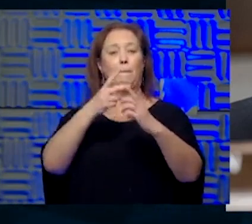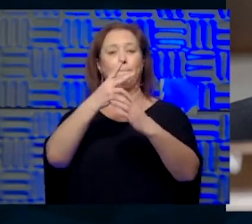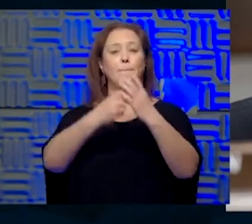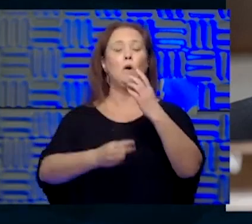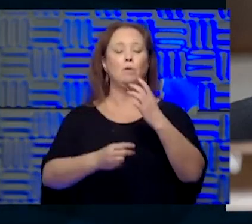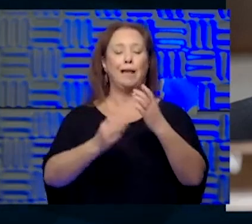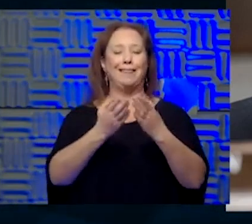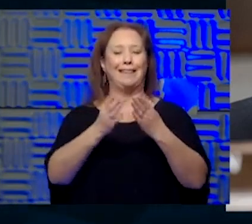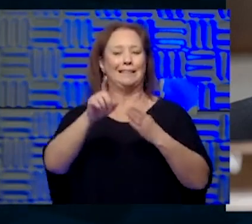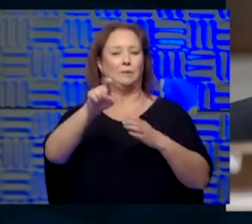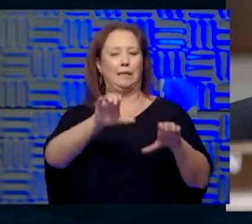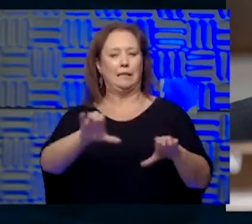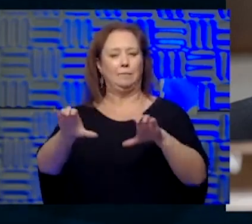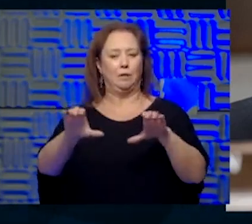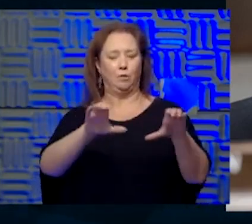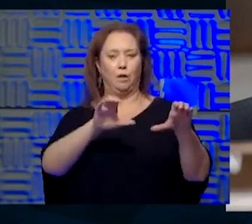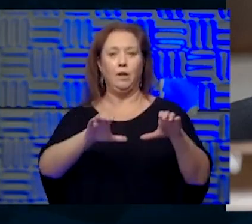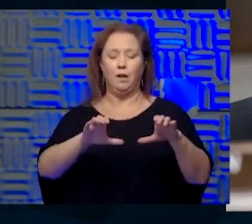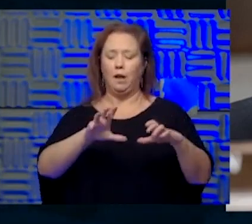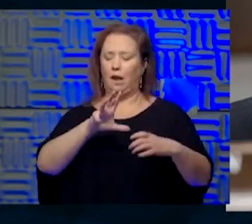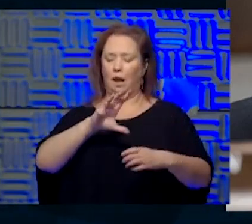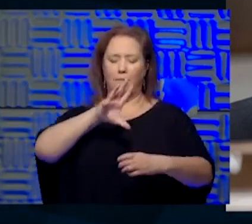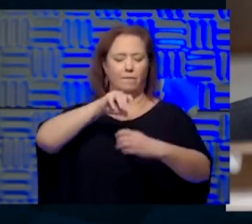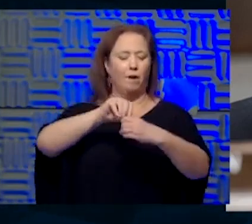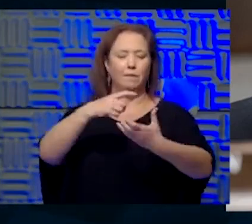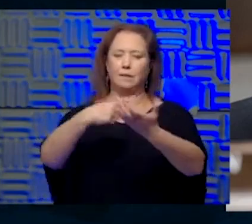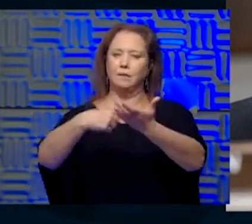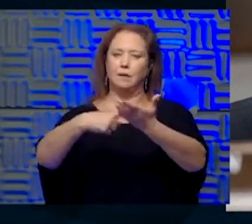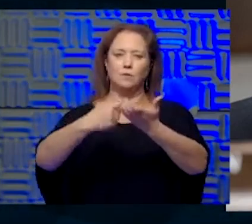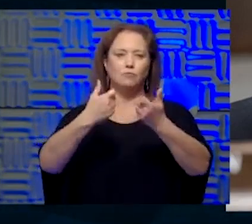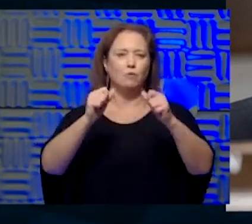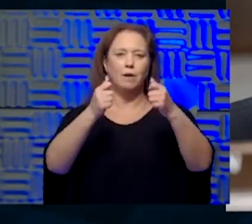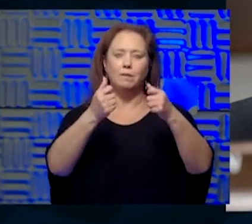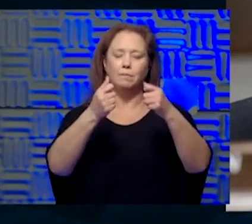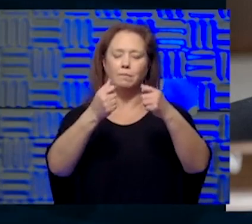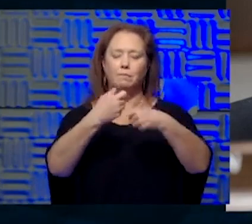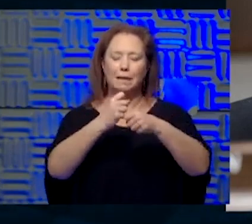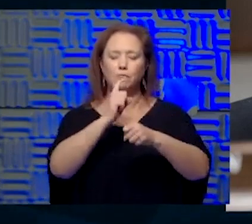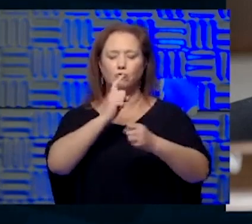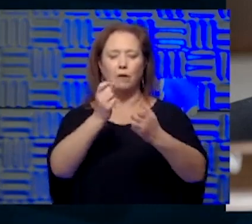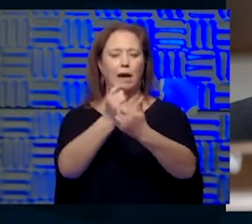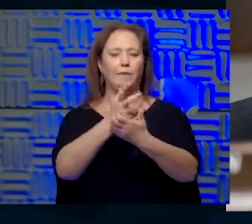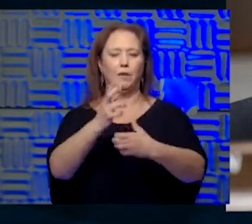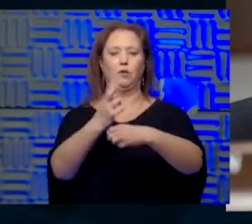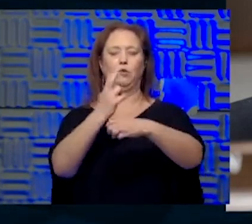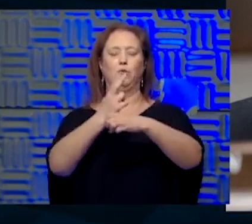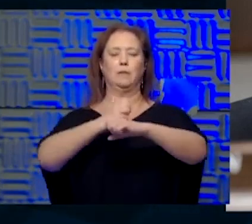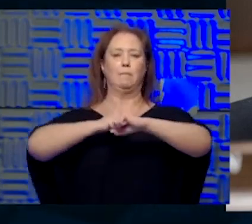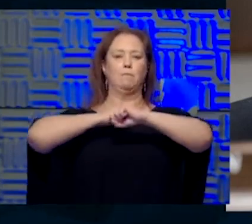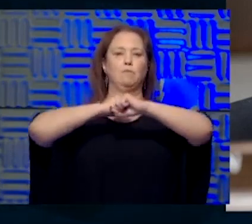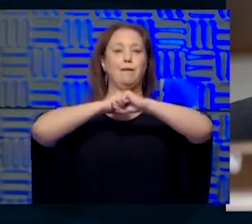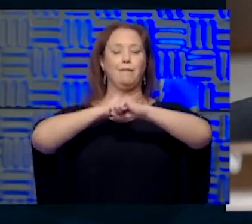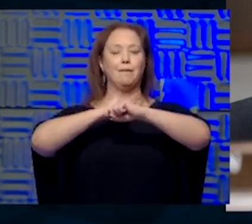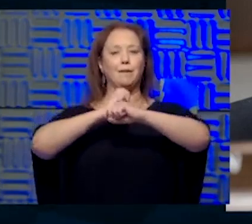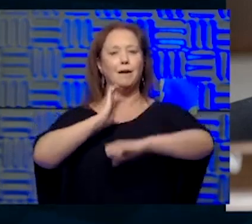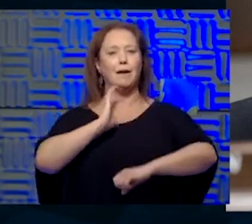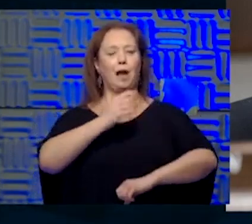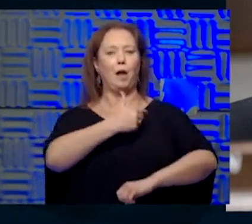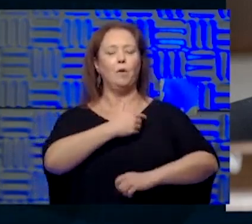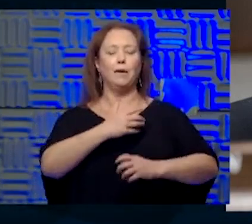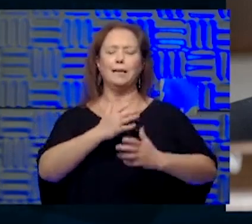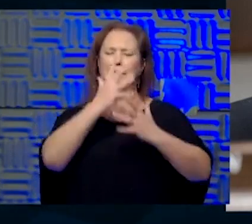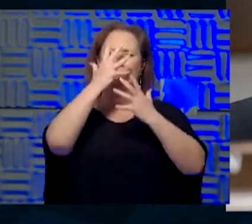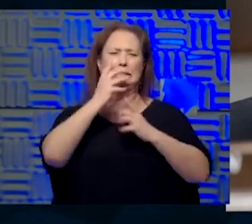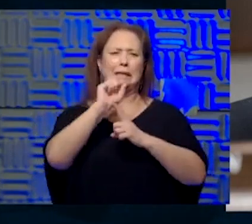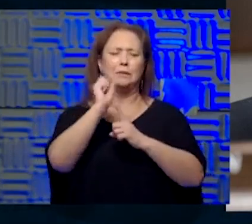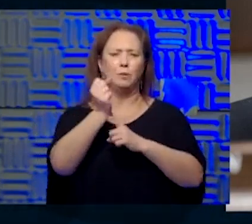to be doing. And we're involved in the discussion, trying to make sure that all the things that would be useful in further protecting us. Just as, it's a sad